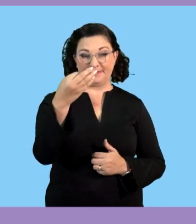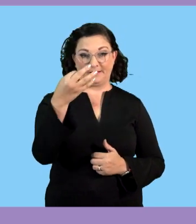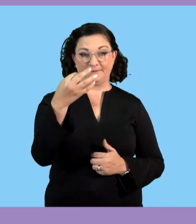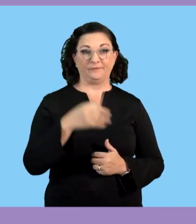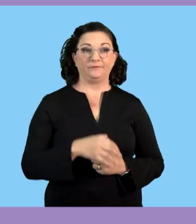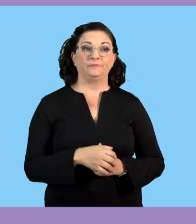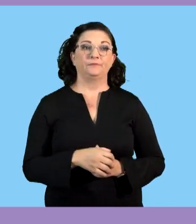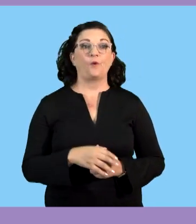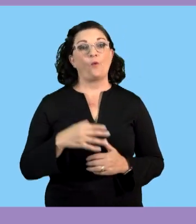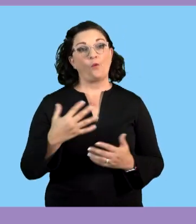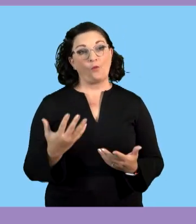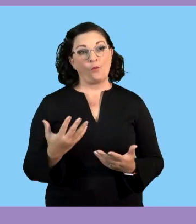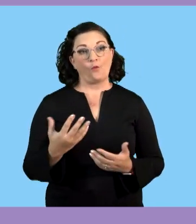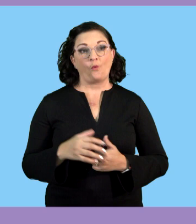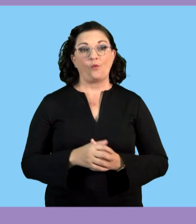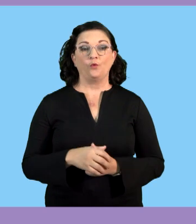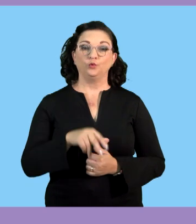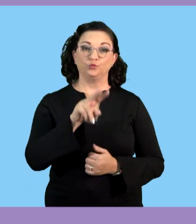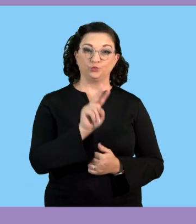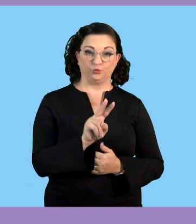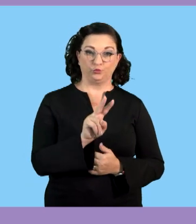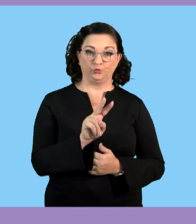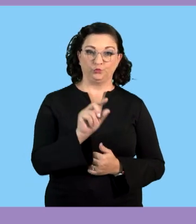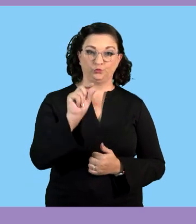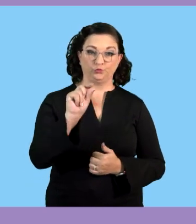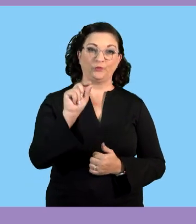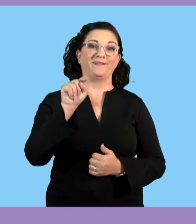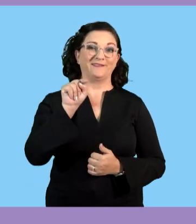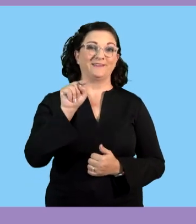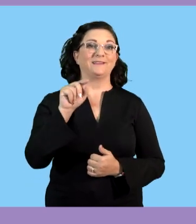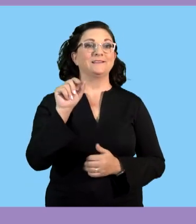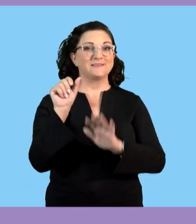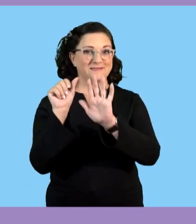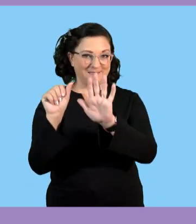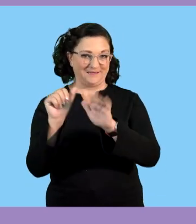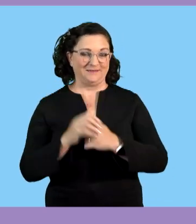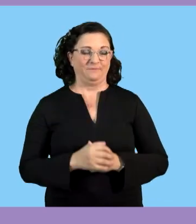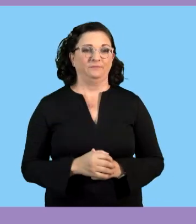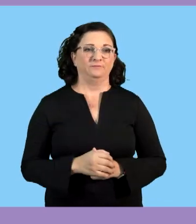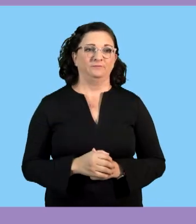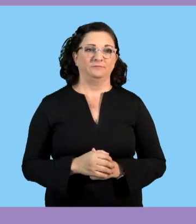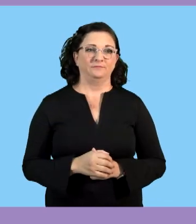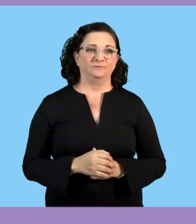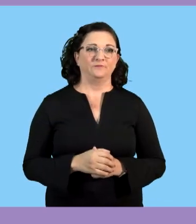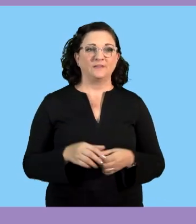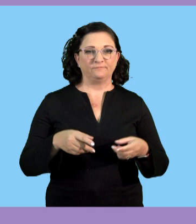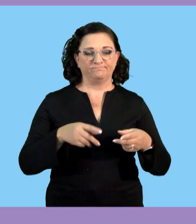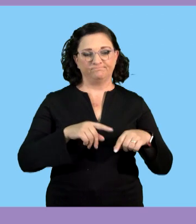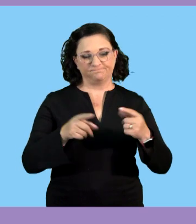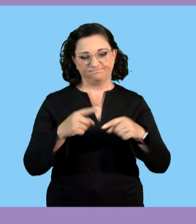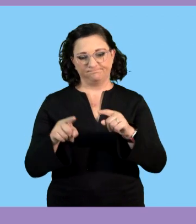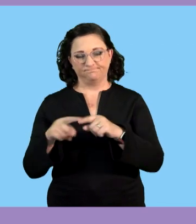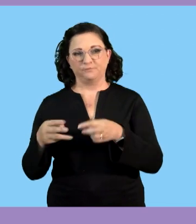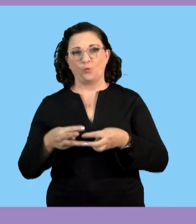and it can also be written as 2 exponent 6. So those are the different ways that we can